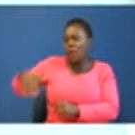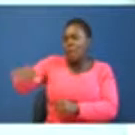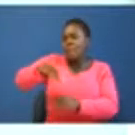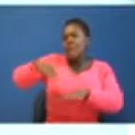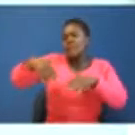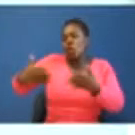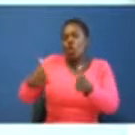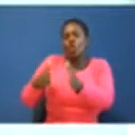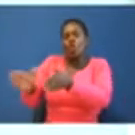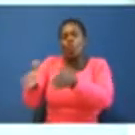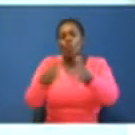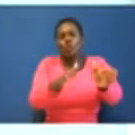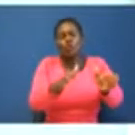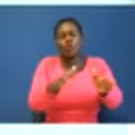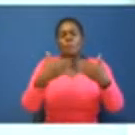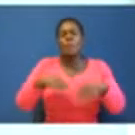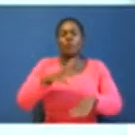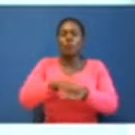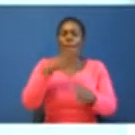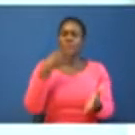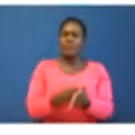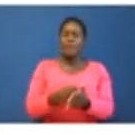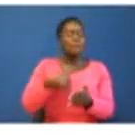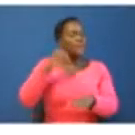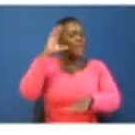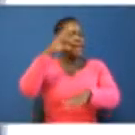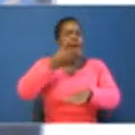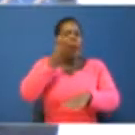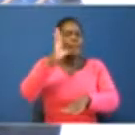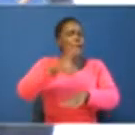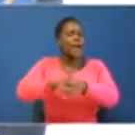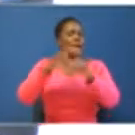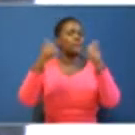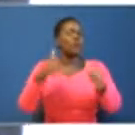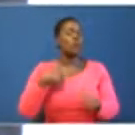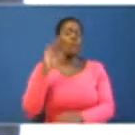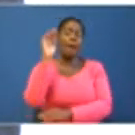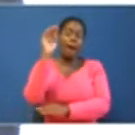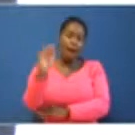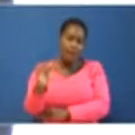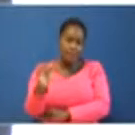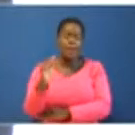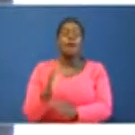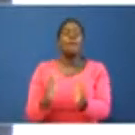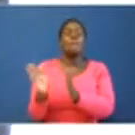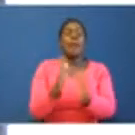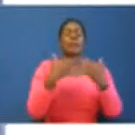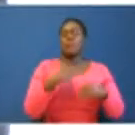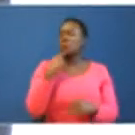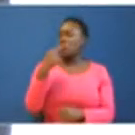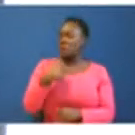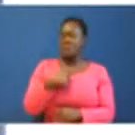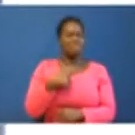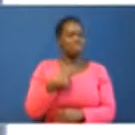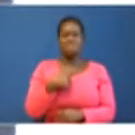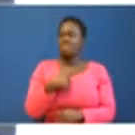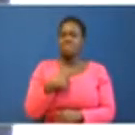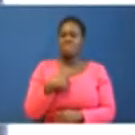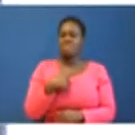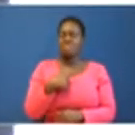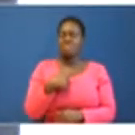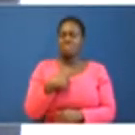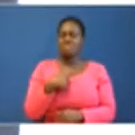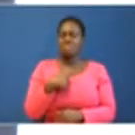or opportunity for people to make money i'm here to get answers because i've consulted planners in this country and i've told they've told me